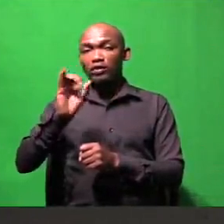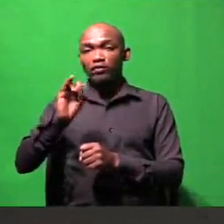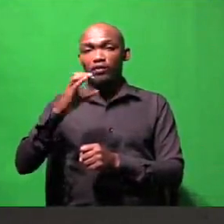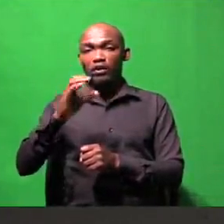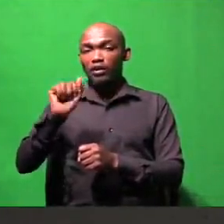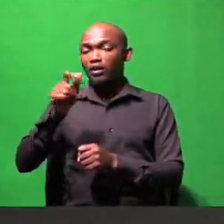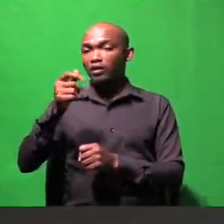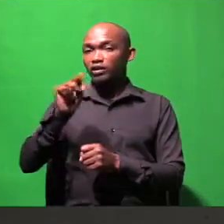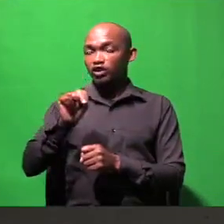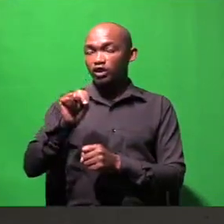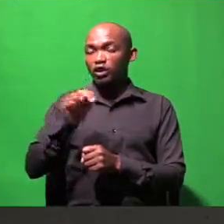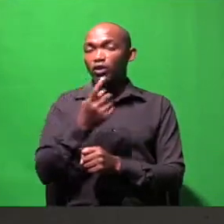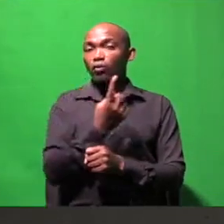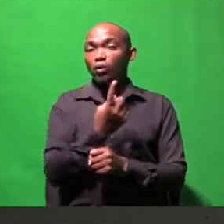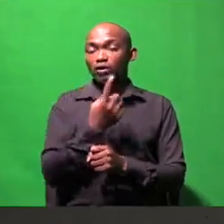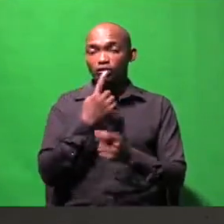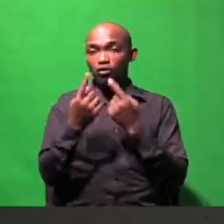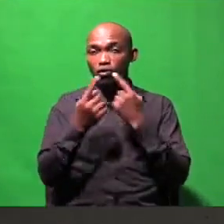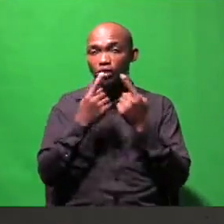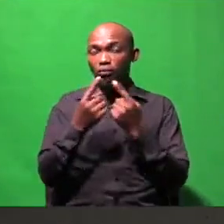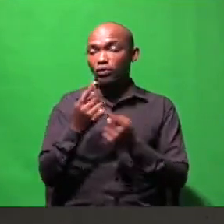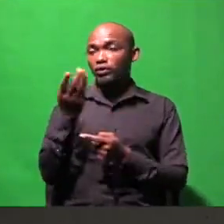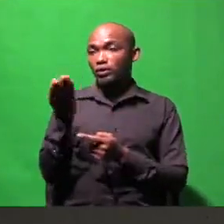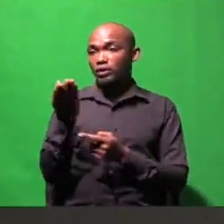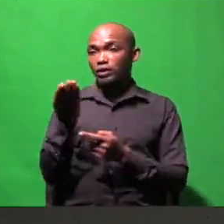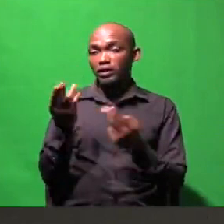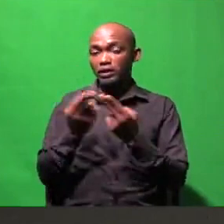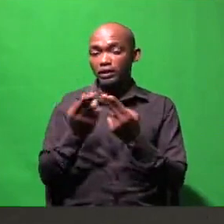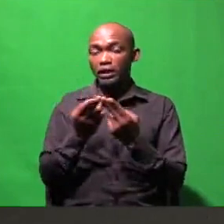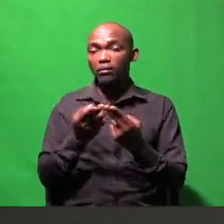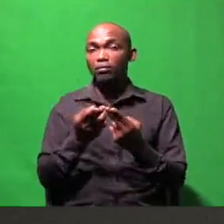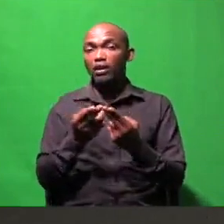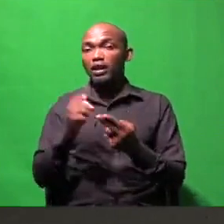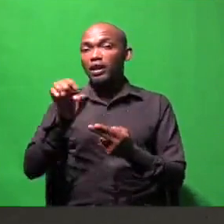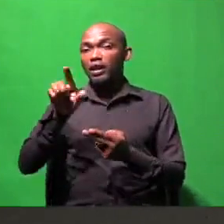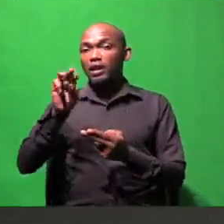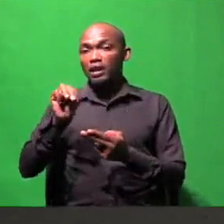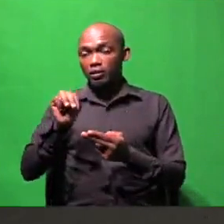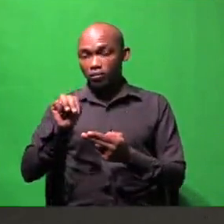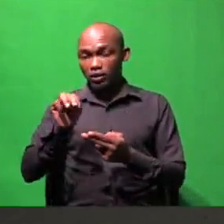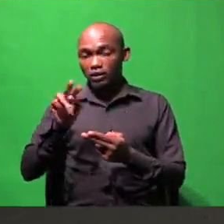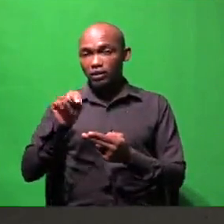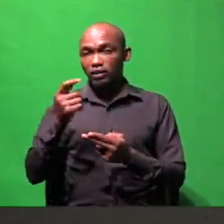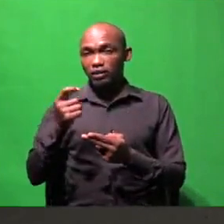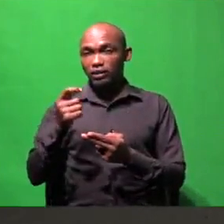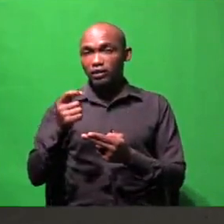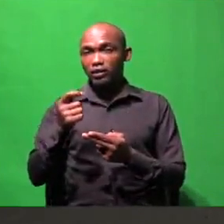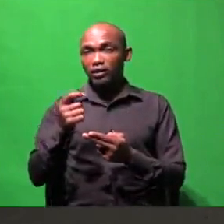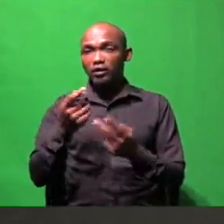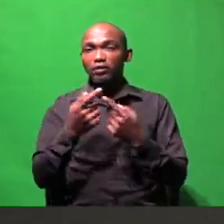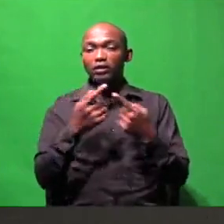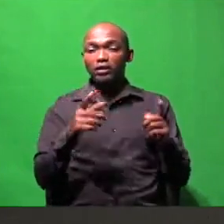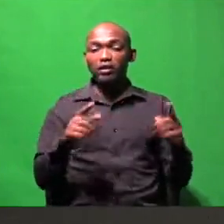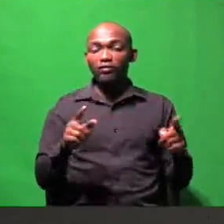about particularly same element, individual element, but atom from same element to have